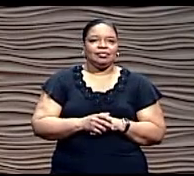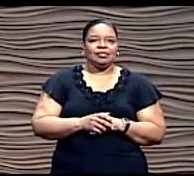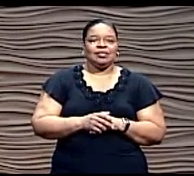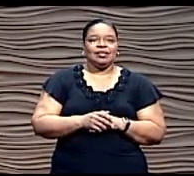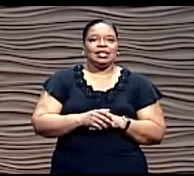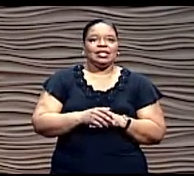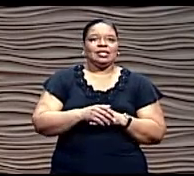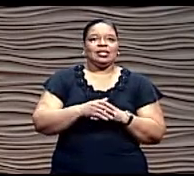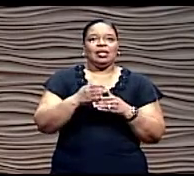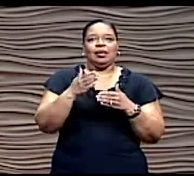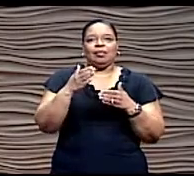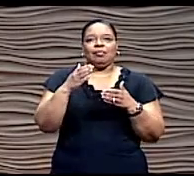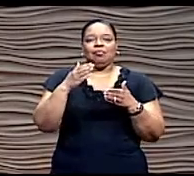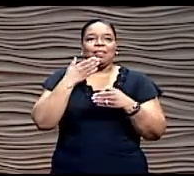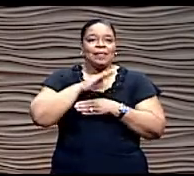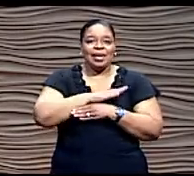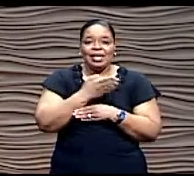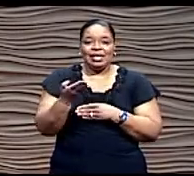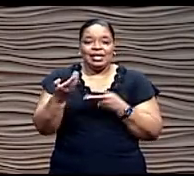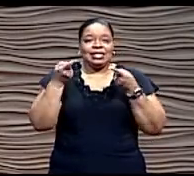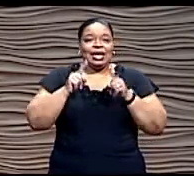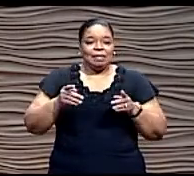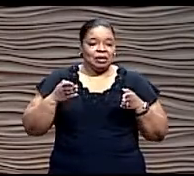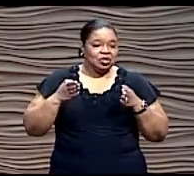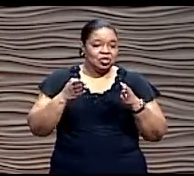Danger in our streets.